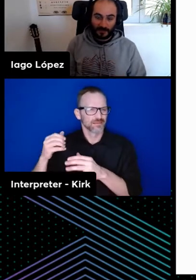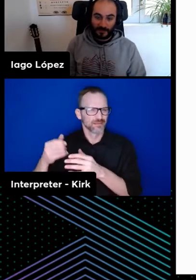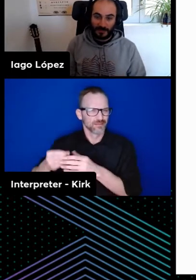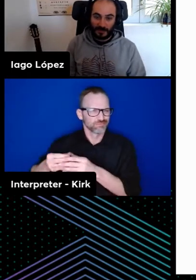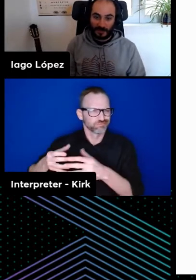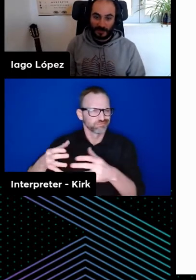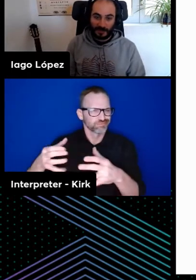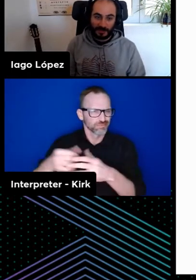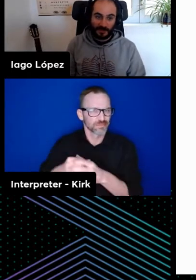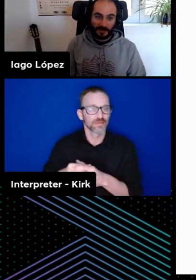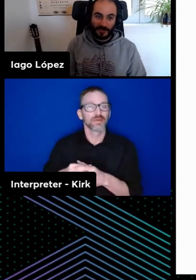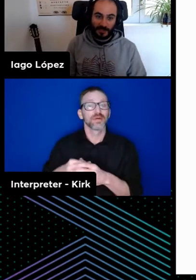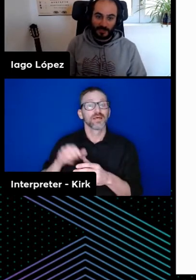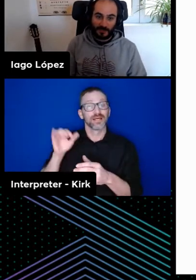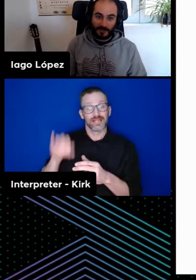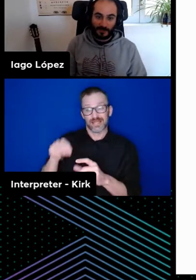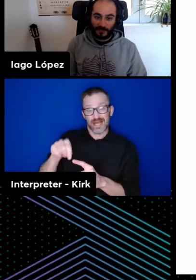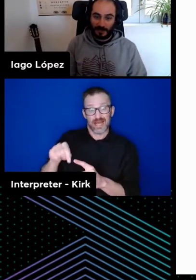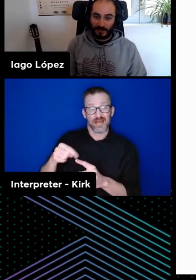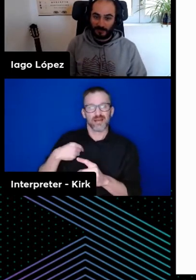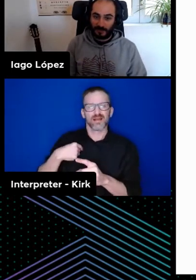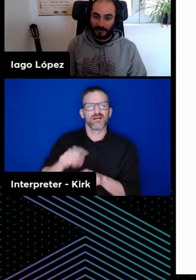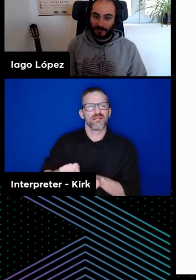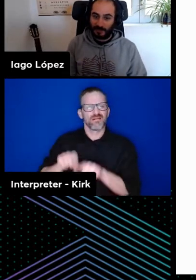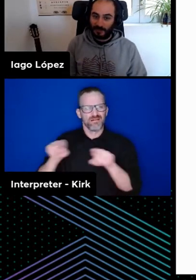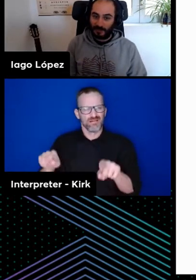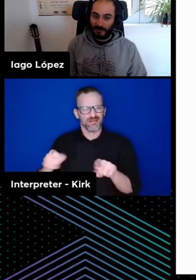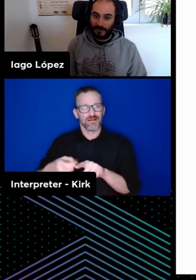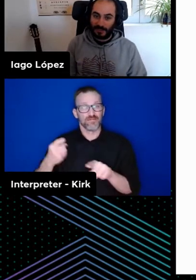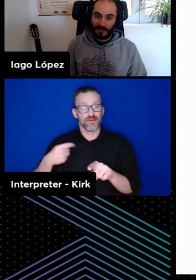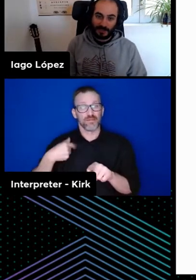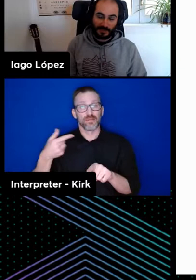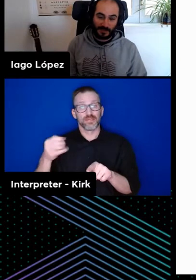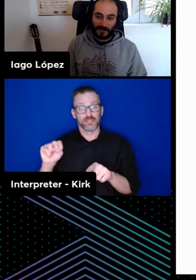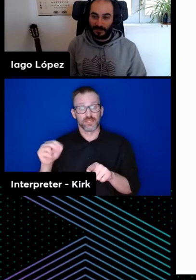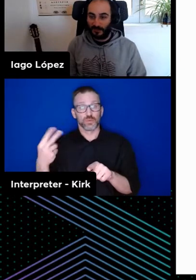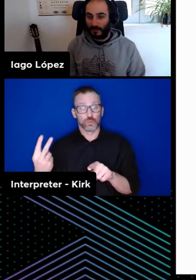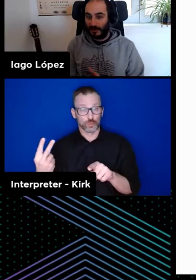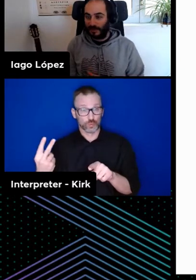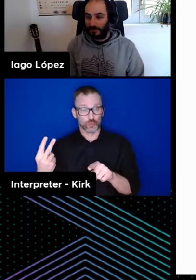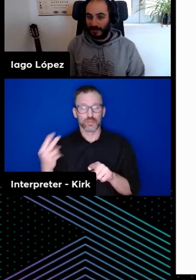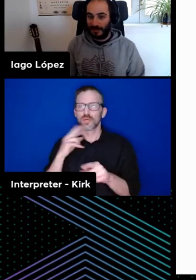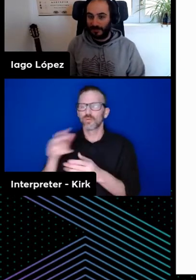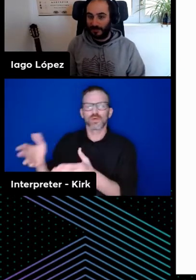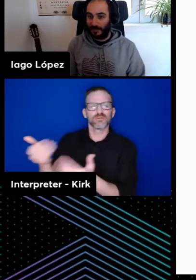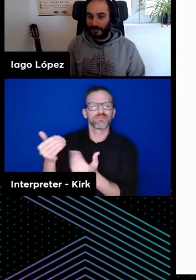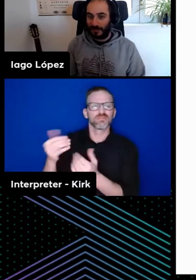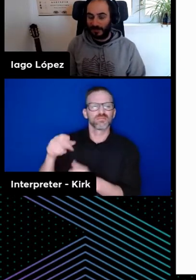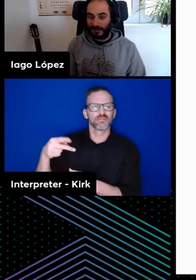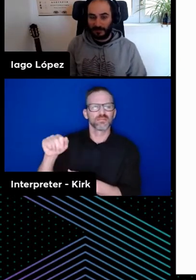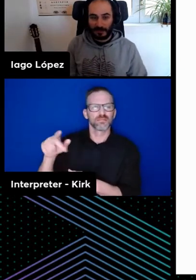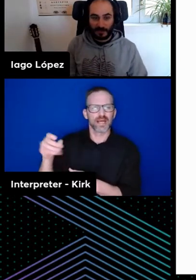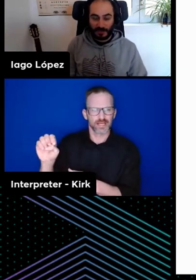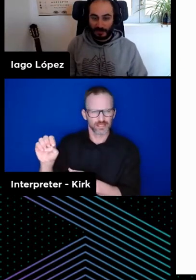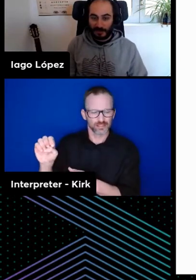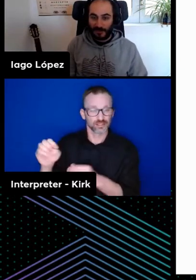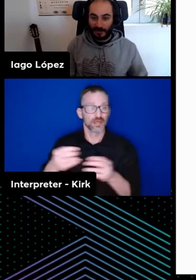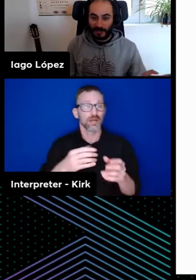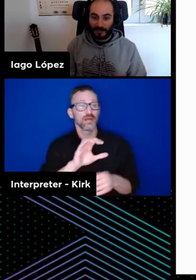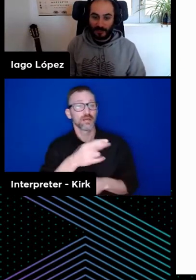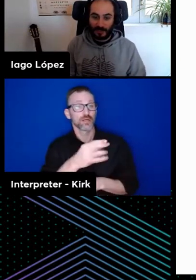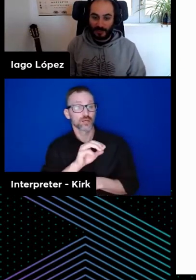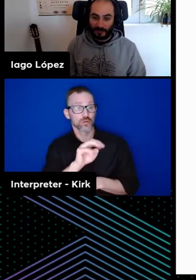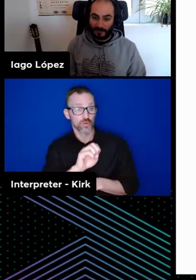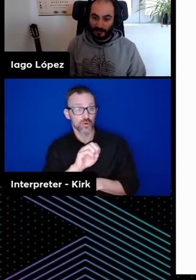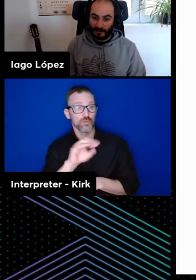derived from two sources. So Gentoo, which is where it gets the packages, and then Chrome OS, where it gets the update mechanism. So all